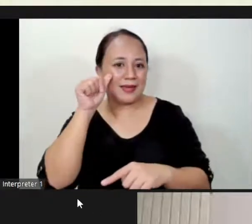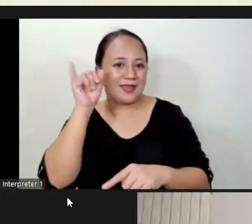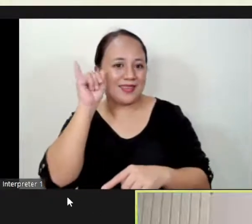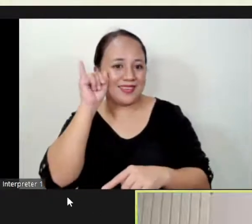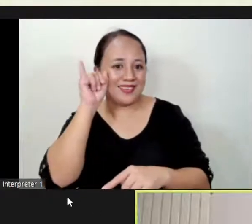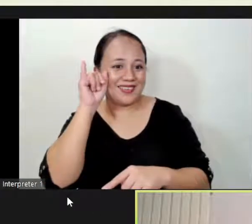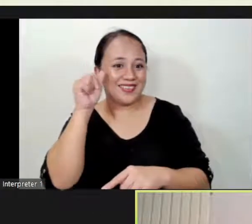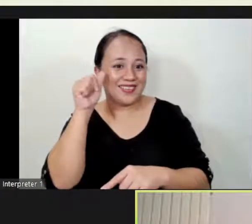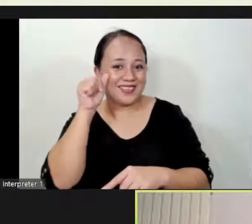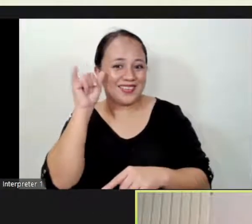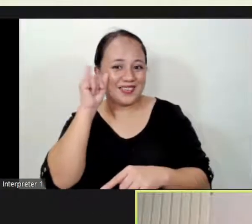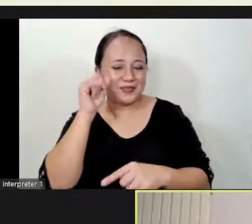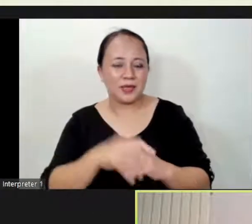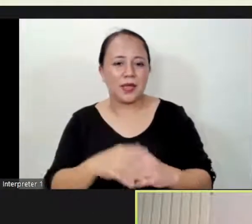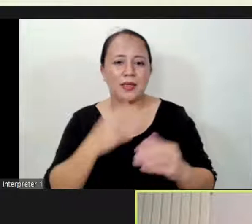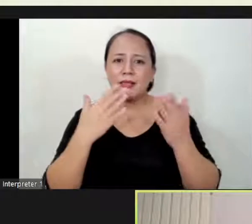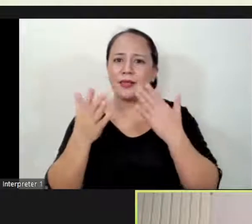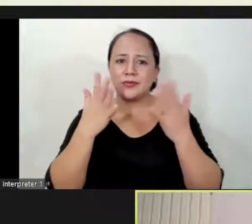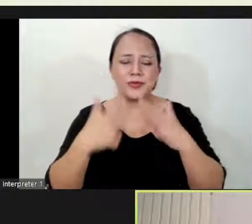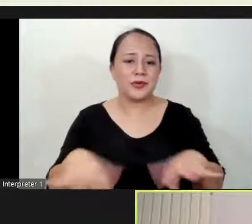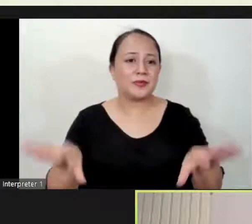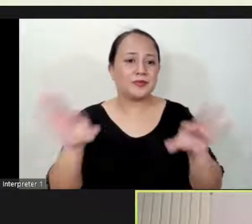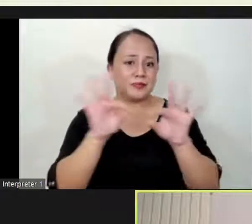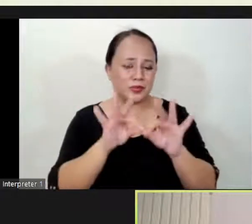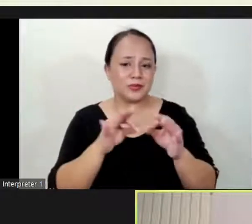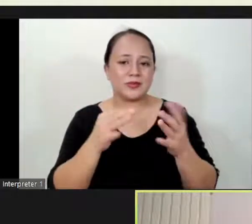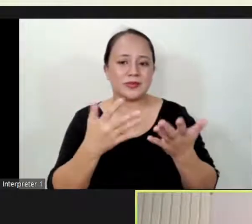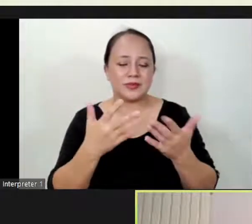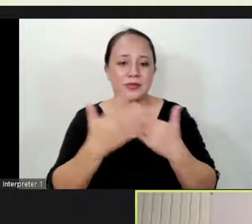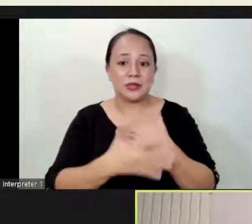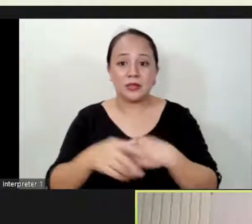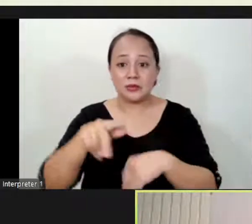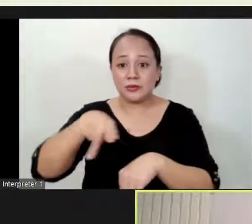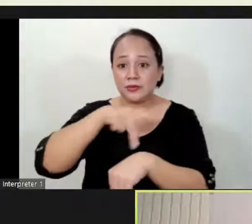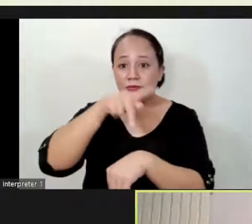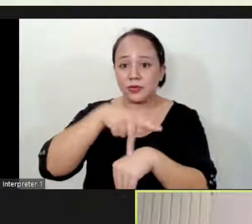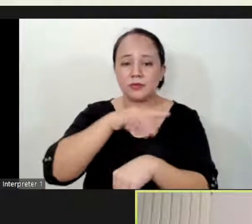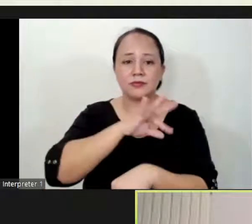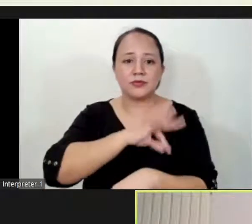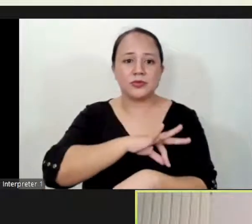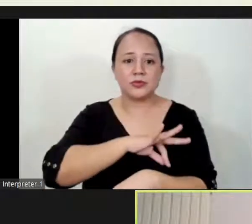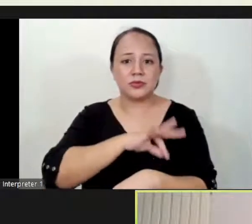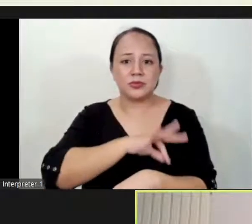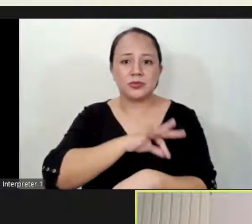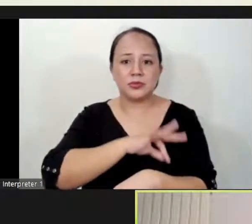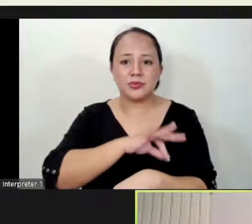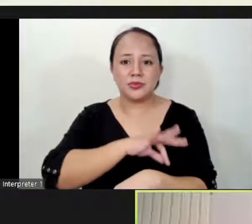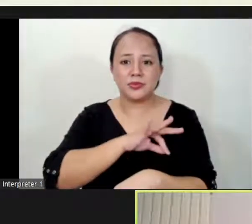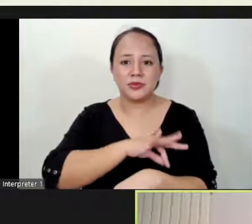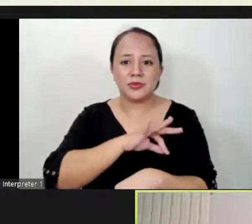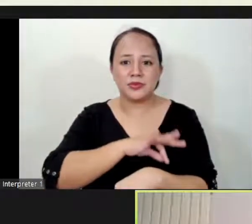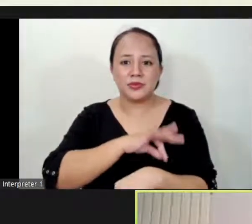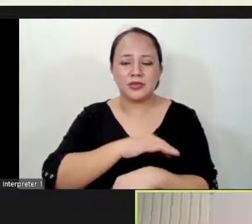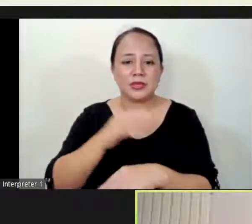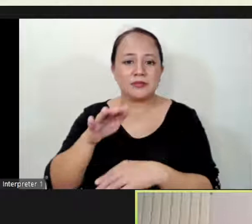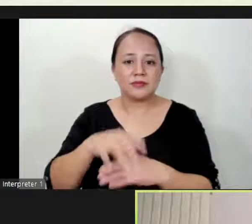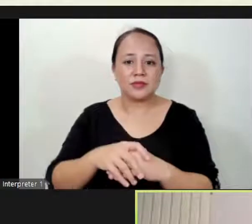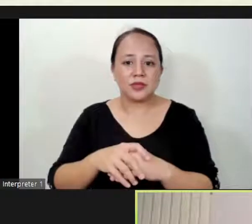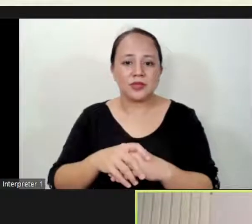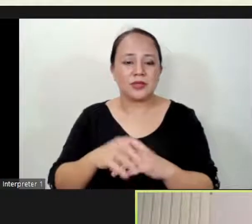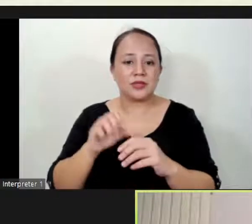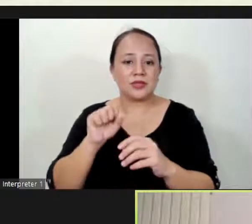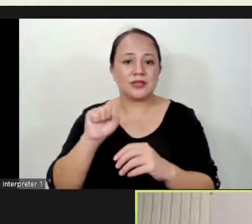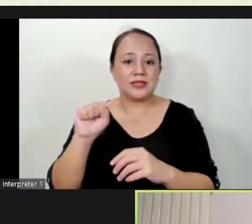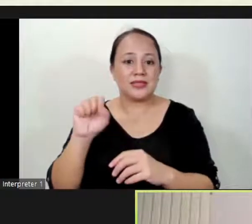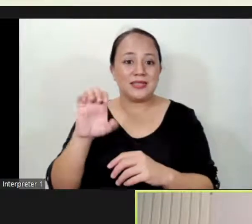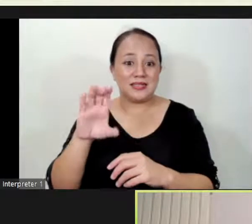Thank you for this important question. A country like the Philippines benefits from the passion of the advocates and civil society, such